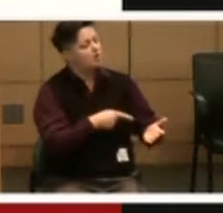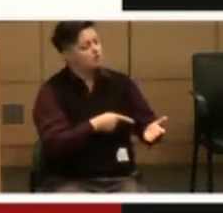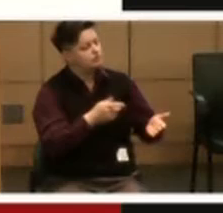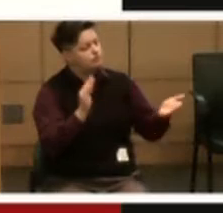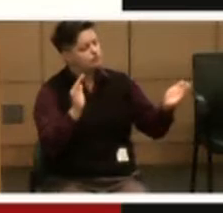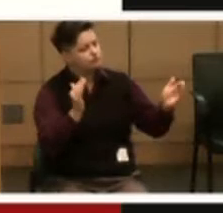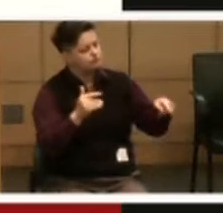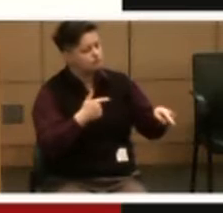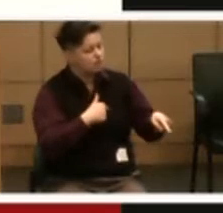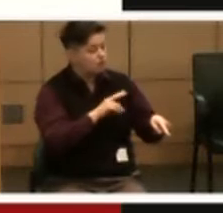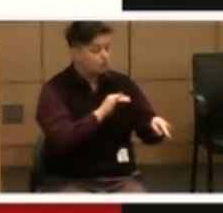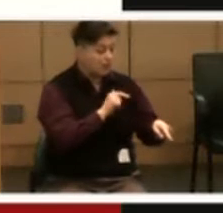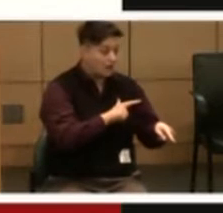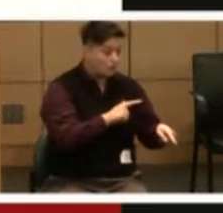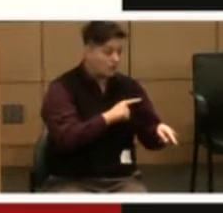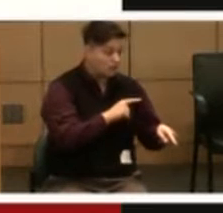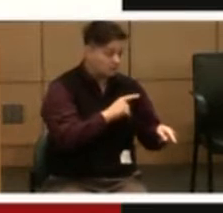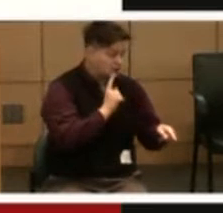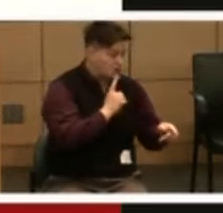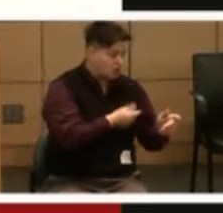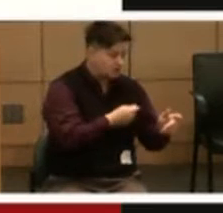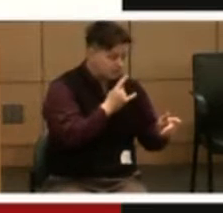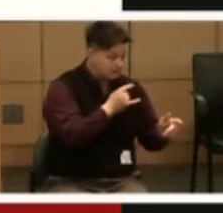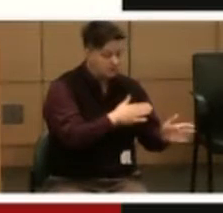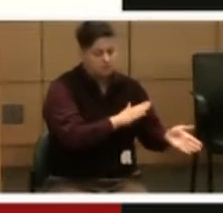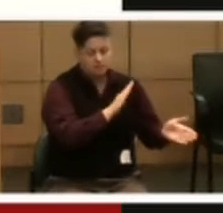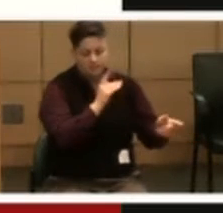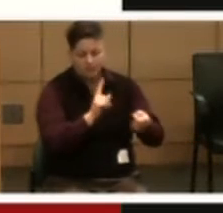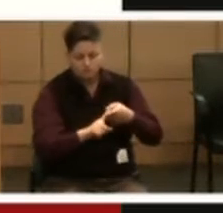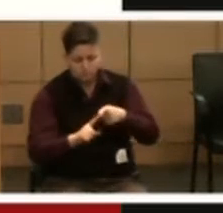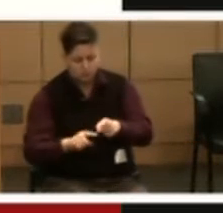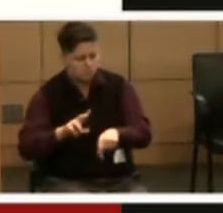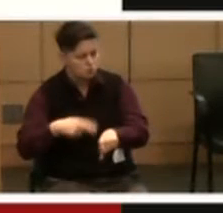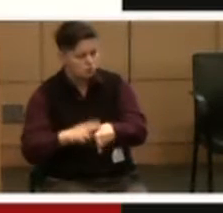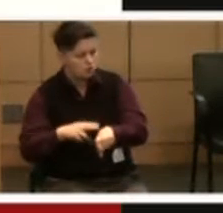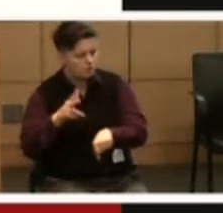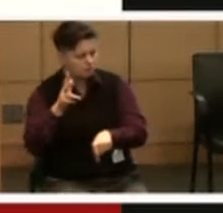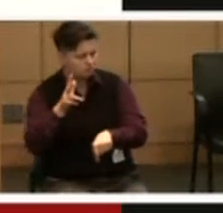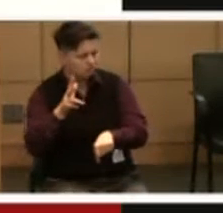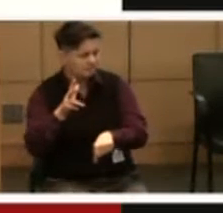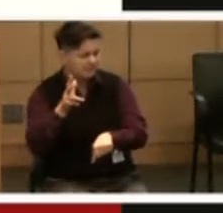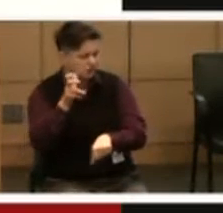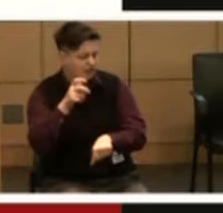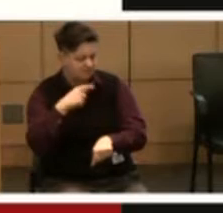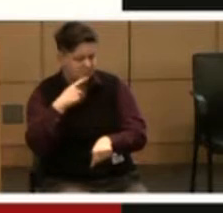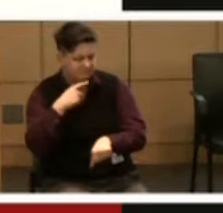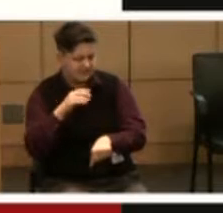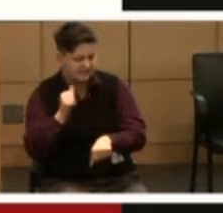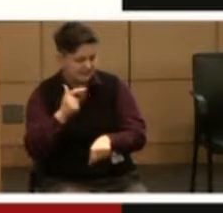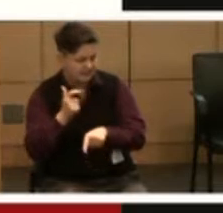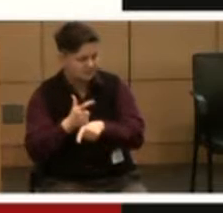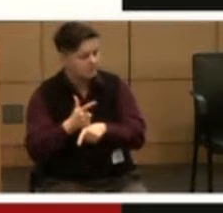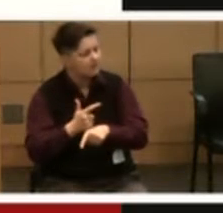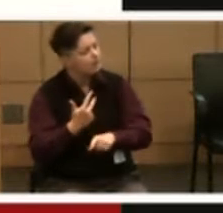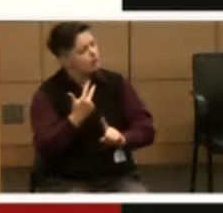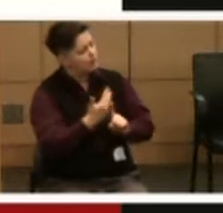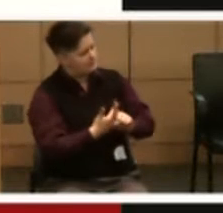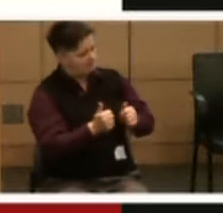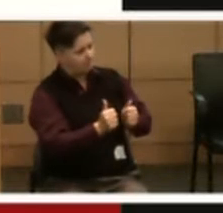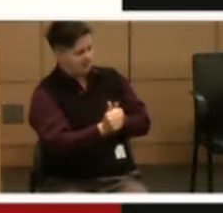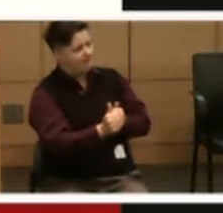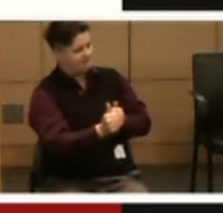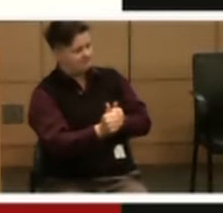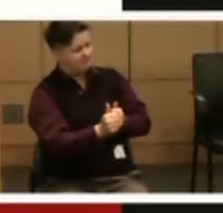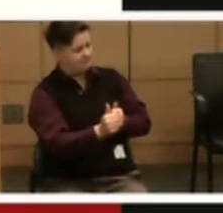the kids with unilateral hearing loss against their normal hearing siblings, there seemed to be about a three-month delay between 18 and a half months